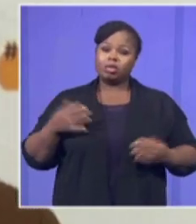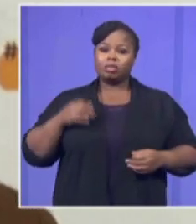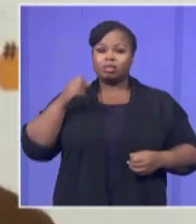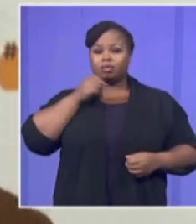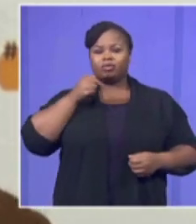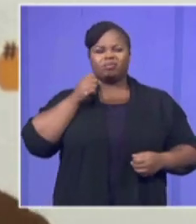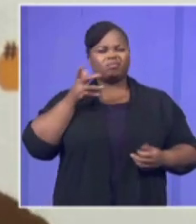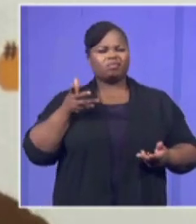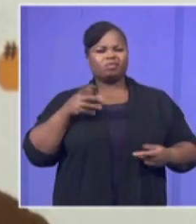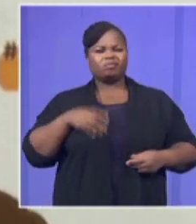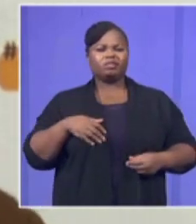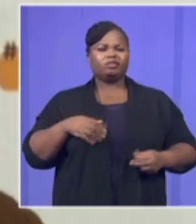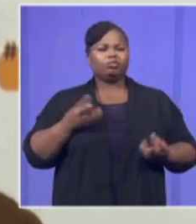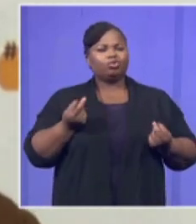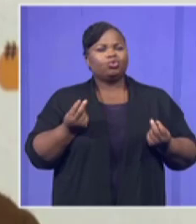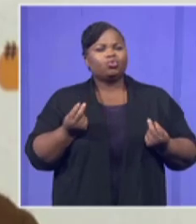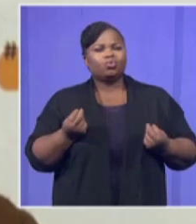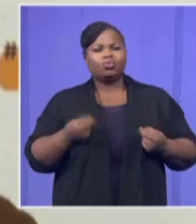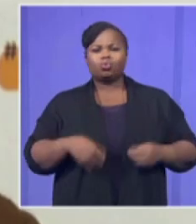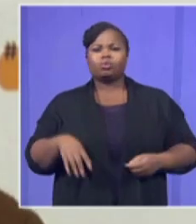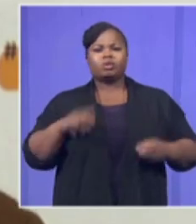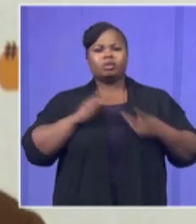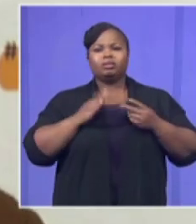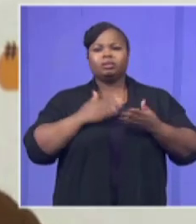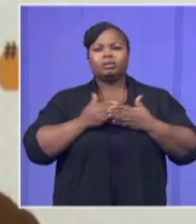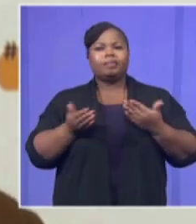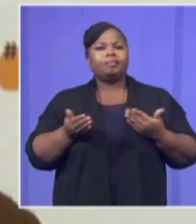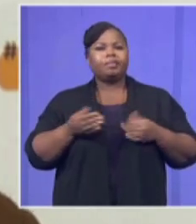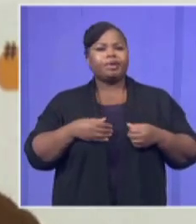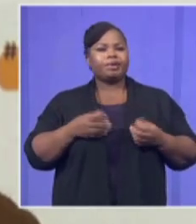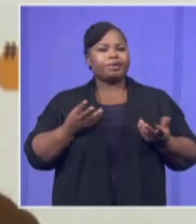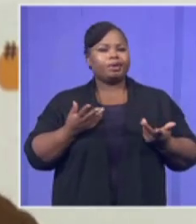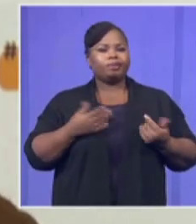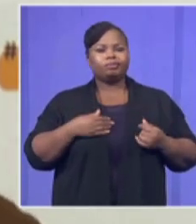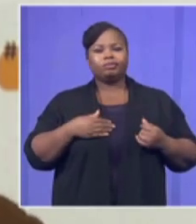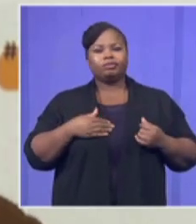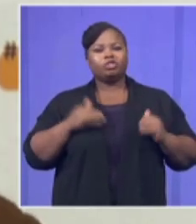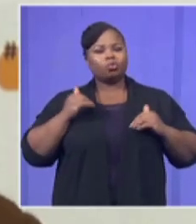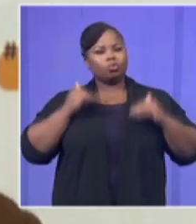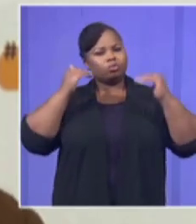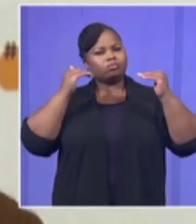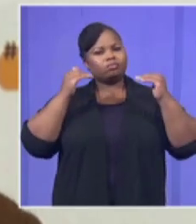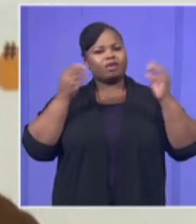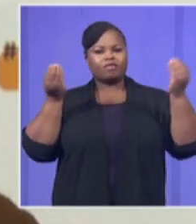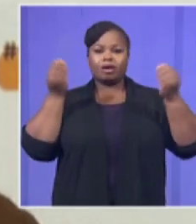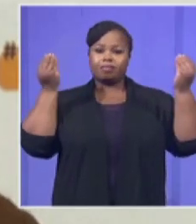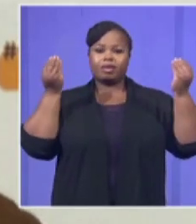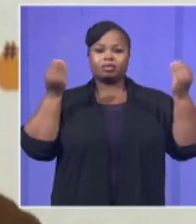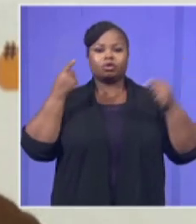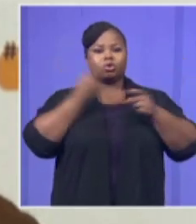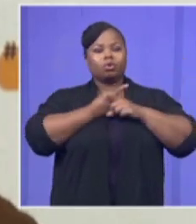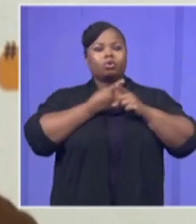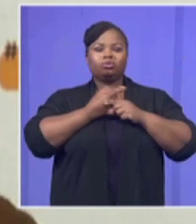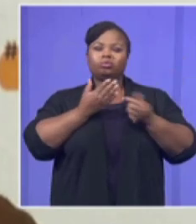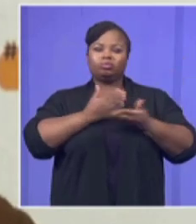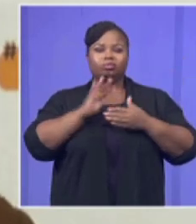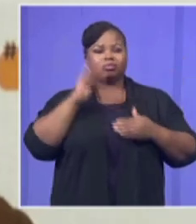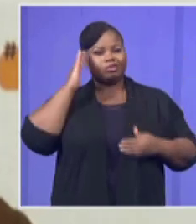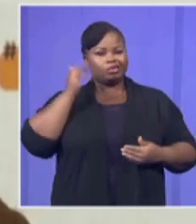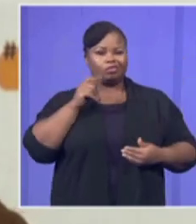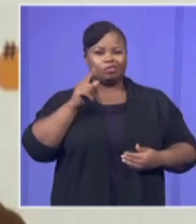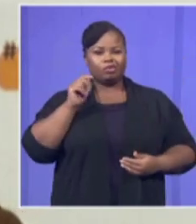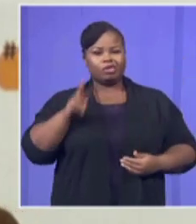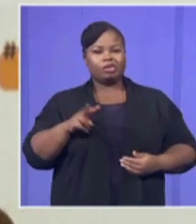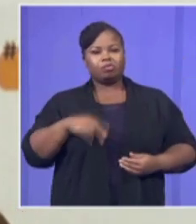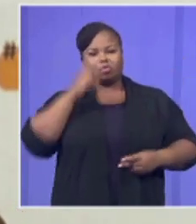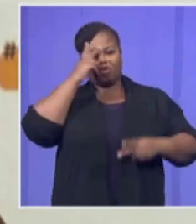your emerging artists, those who are starting out, the intermediary artists. I've also seen the familiar faces that I know from TV, the